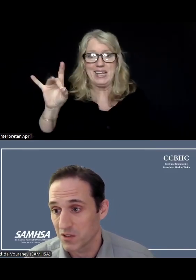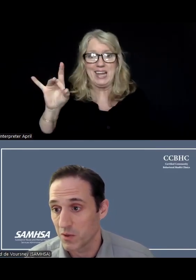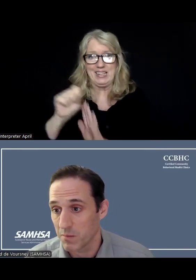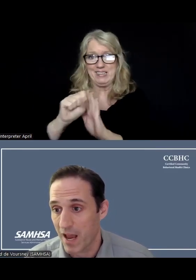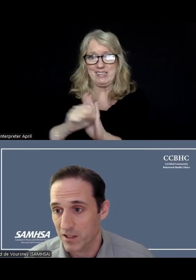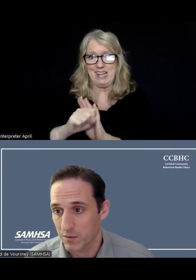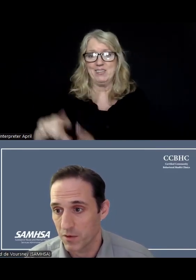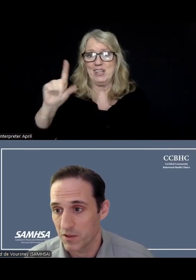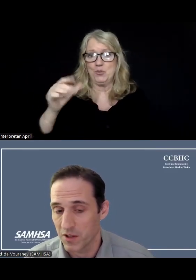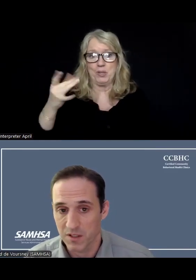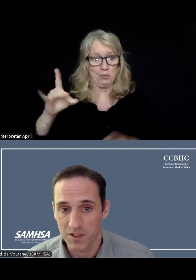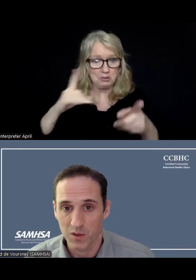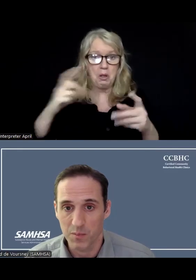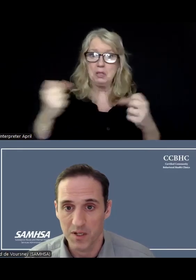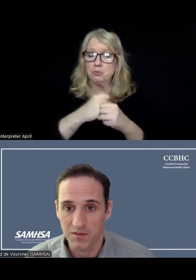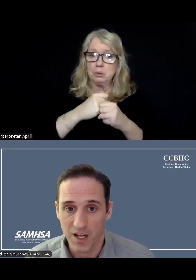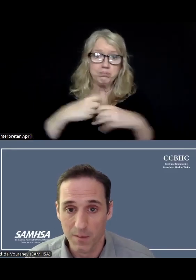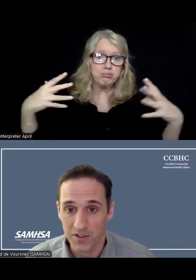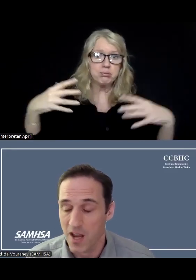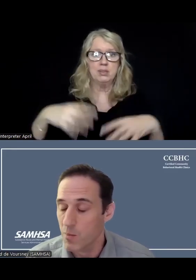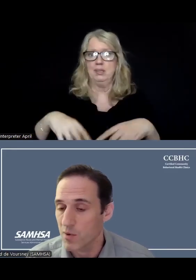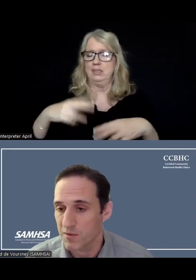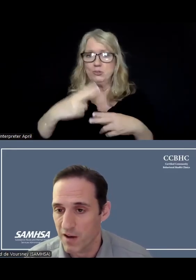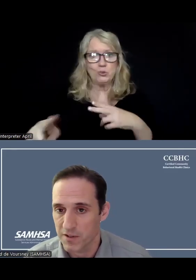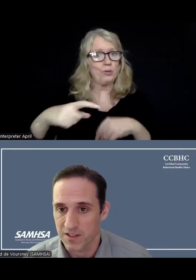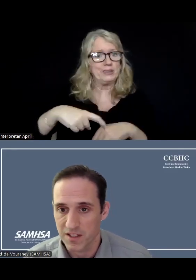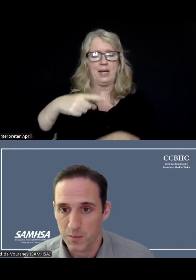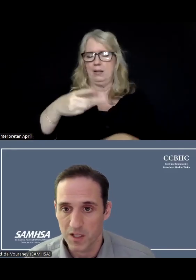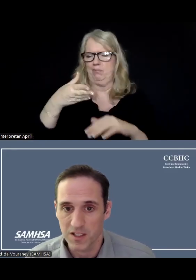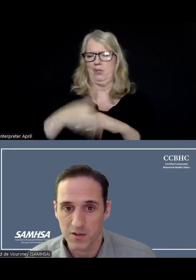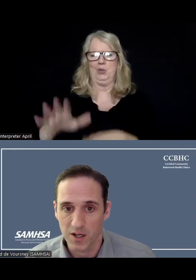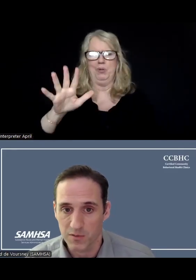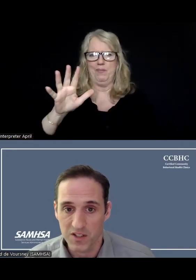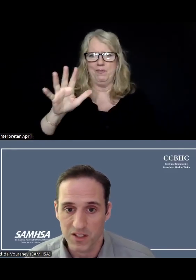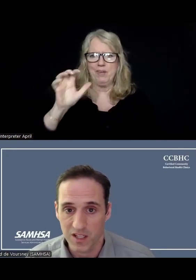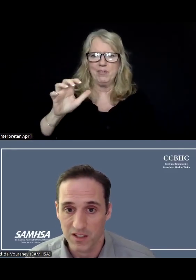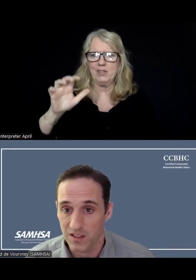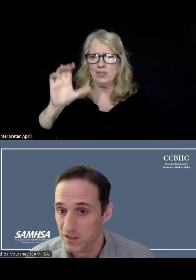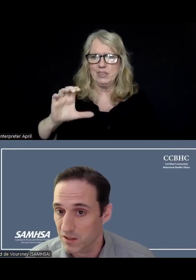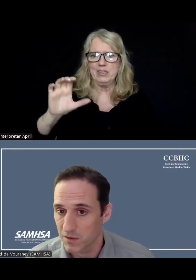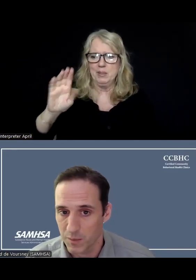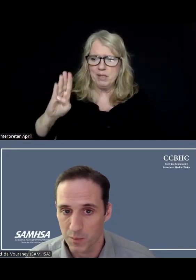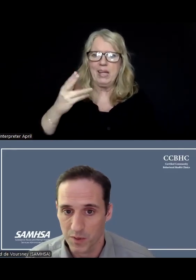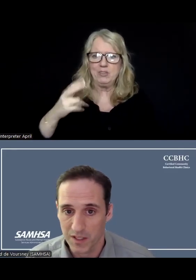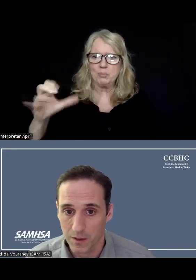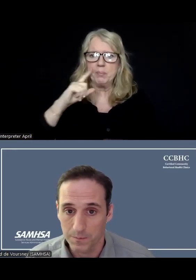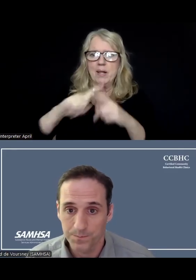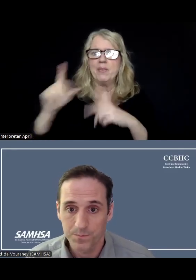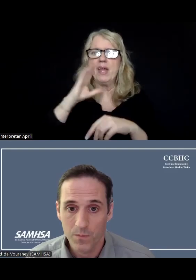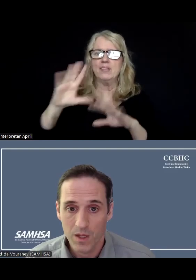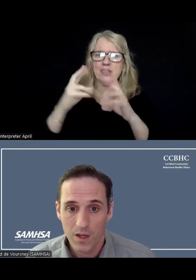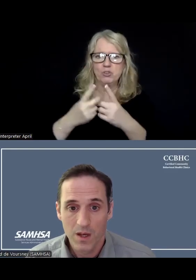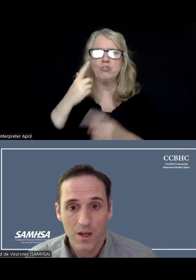2017. So this is really massive growth in a relatively short period of time. There's now more than 500 CCBHCs across 46 states, the District of Columbia and Puerto